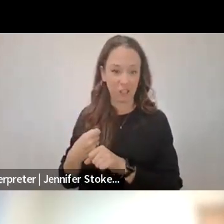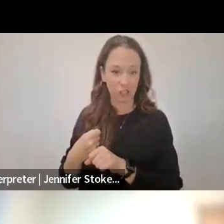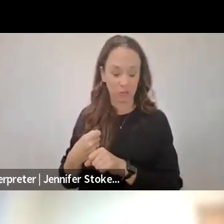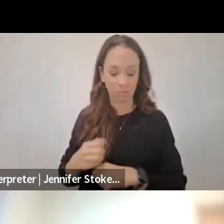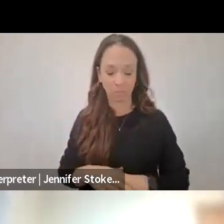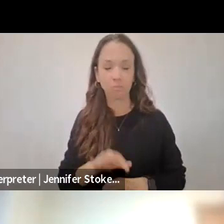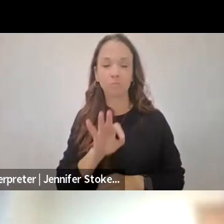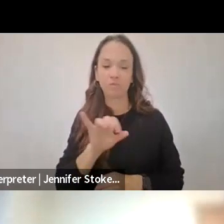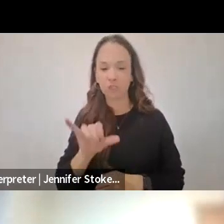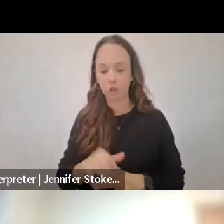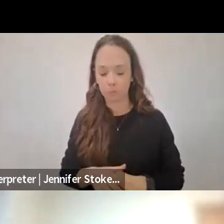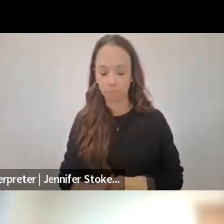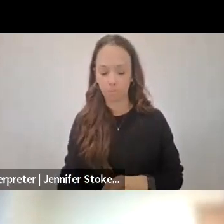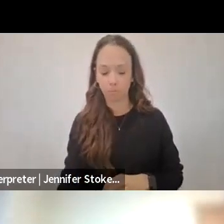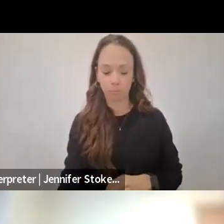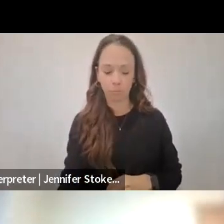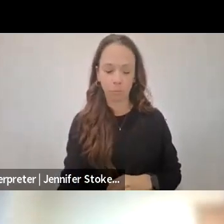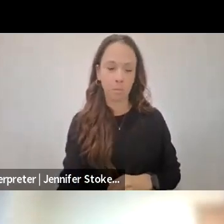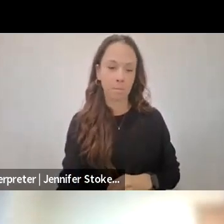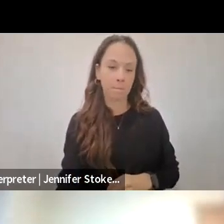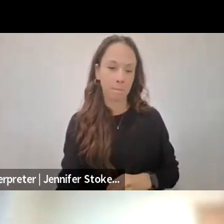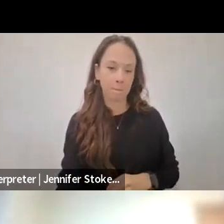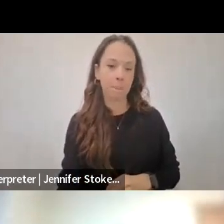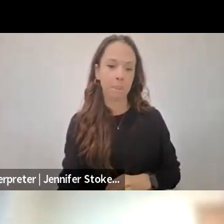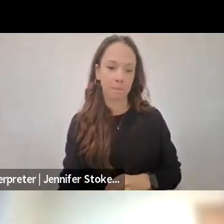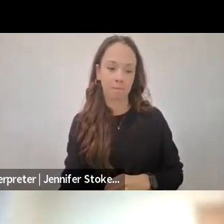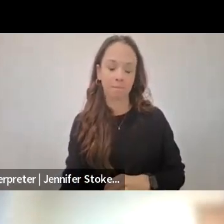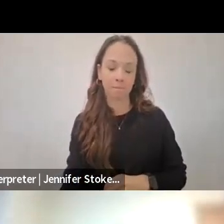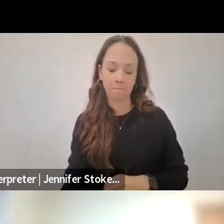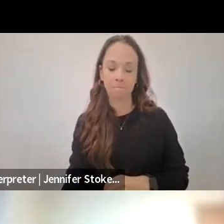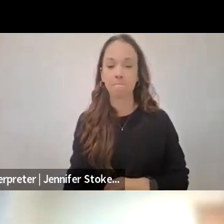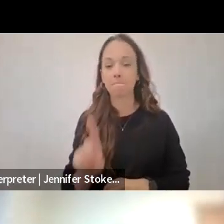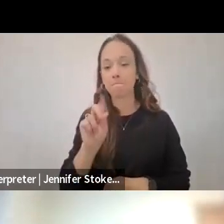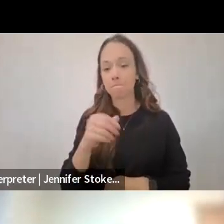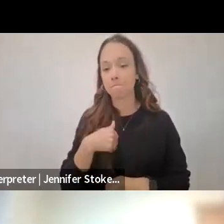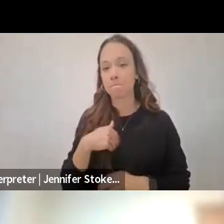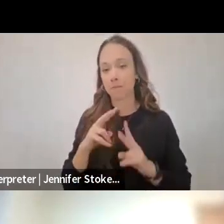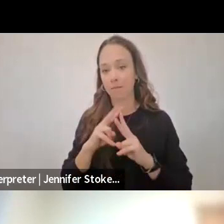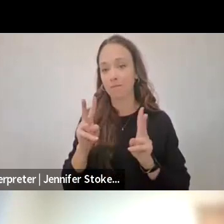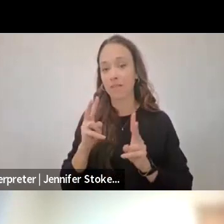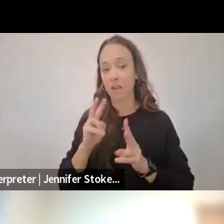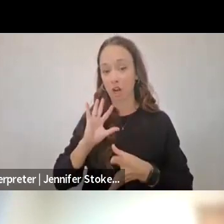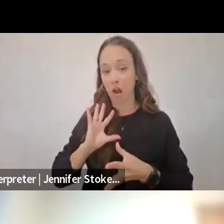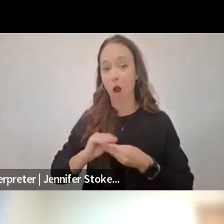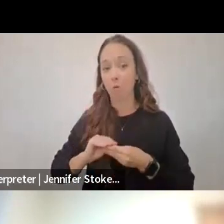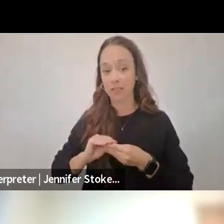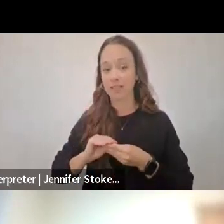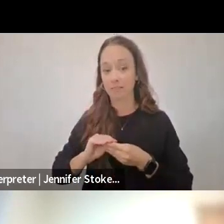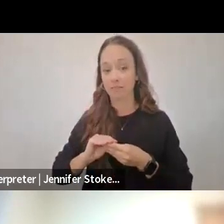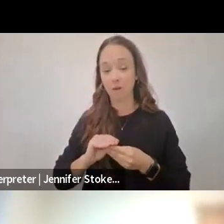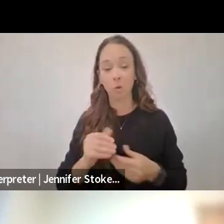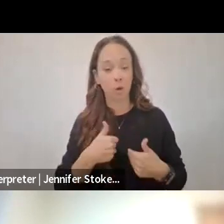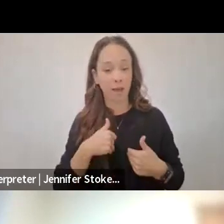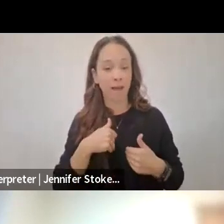fiscal year. So we do have a very comprehensive we actually included all this in our policy on how